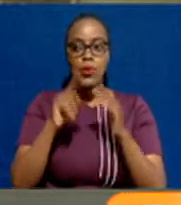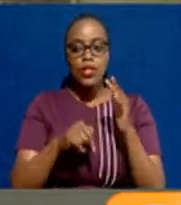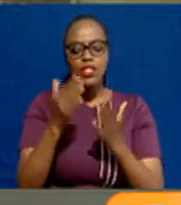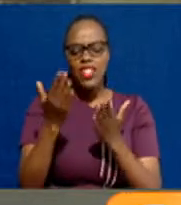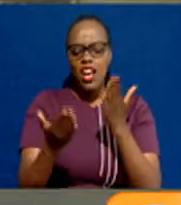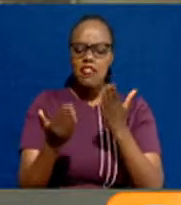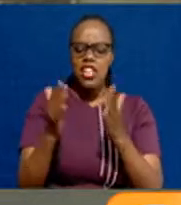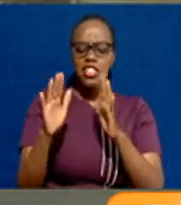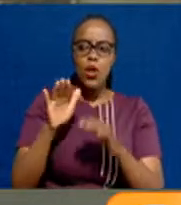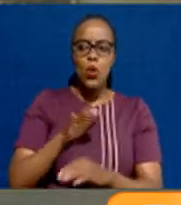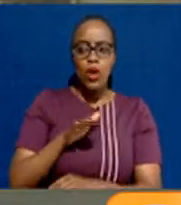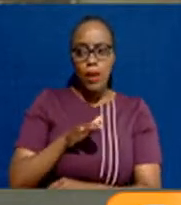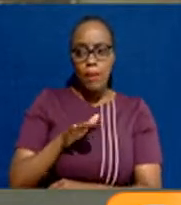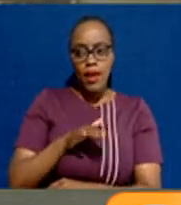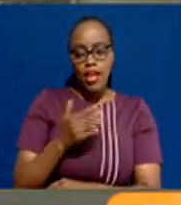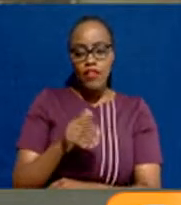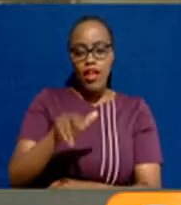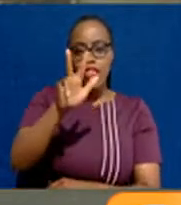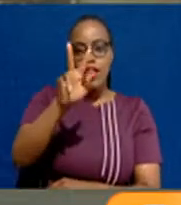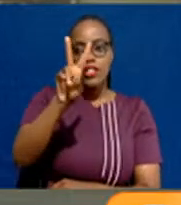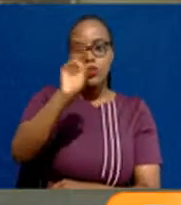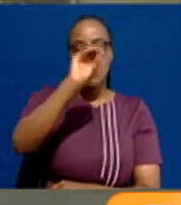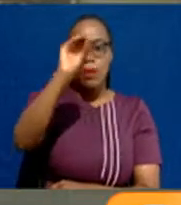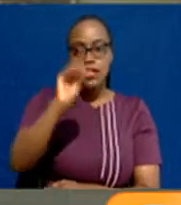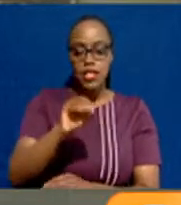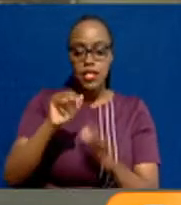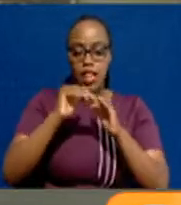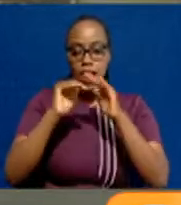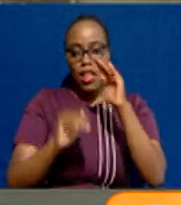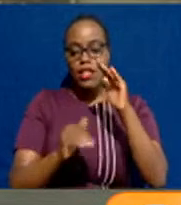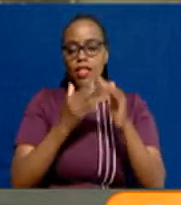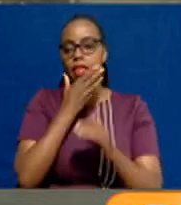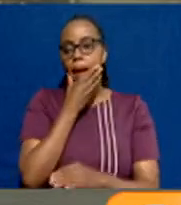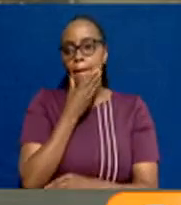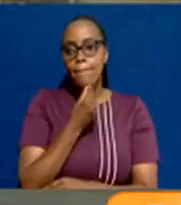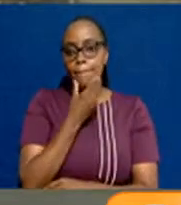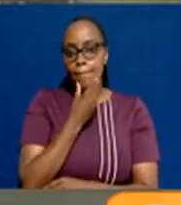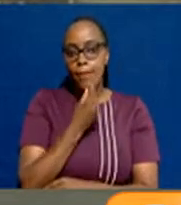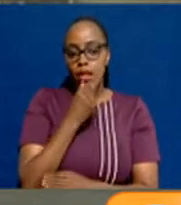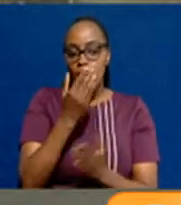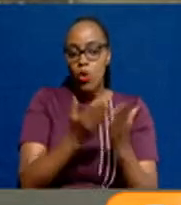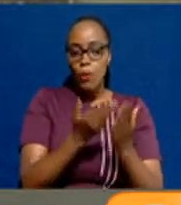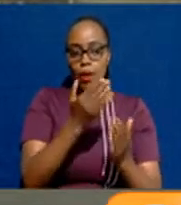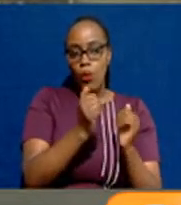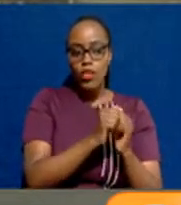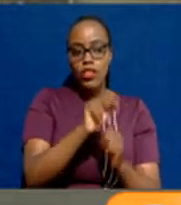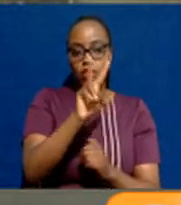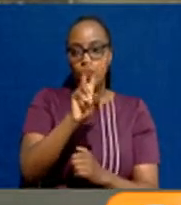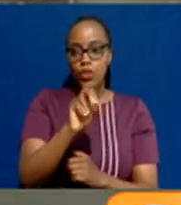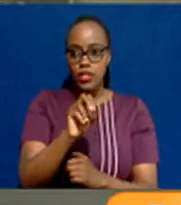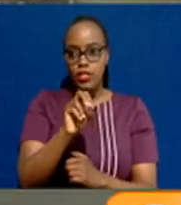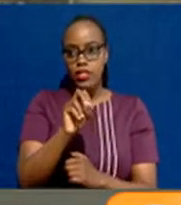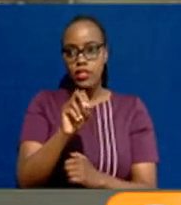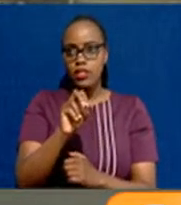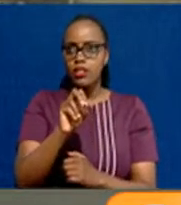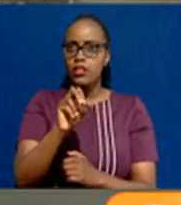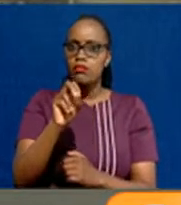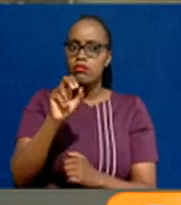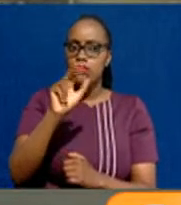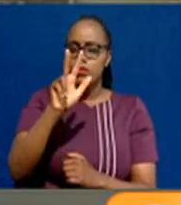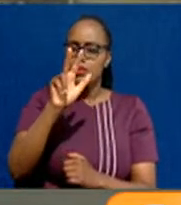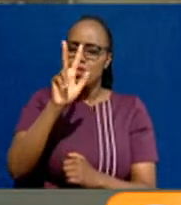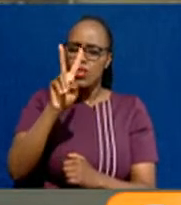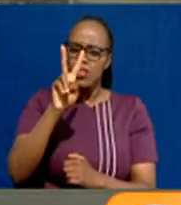average, women earn 32% less than their male counterparts compared to 23% globally.